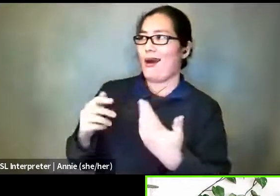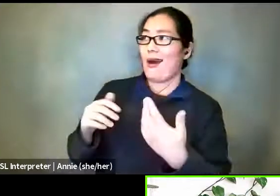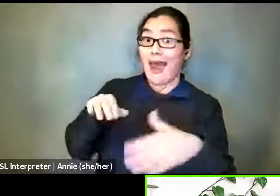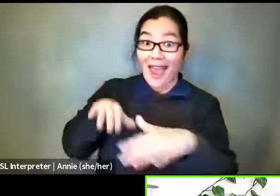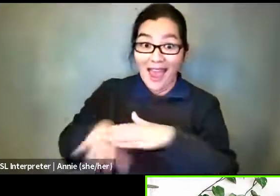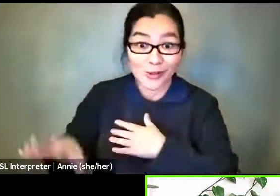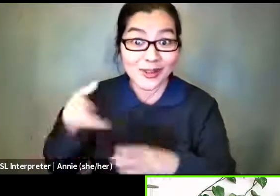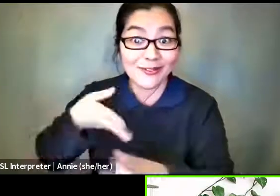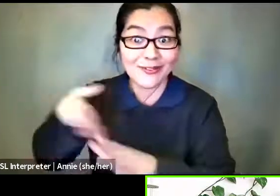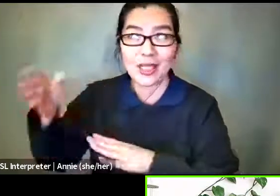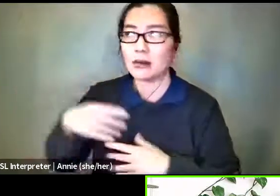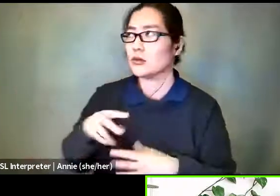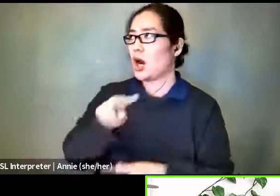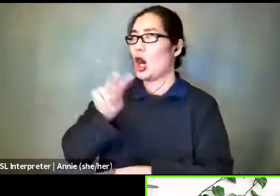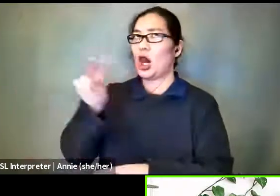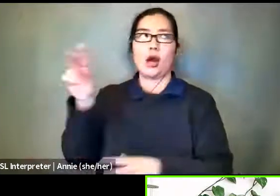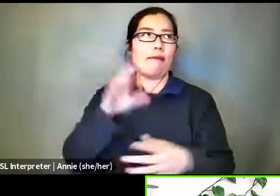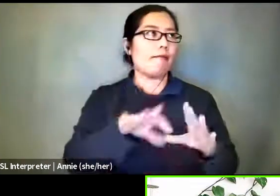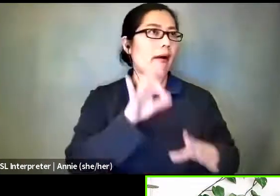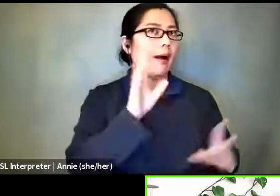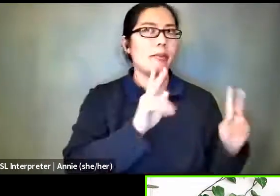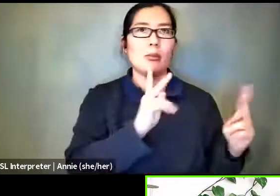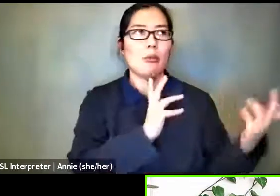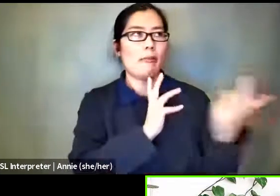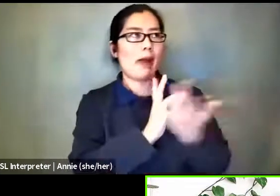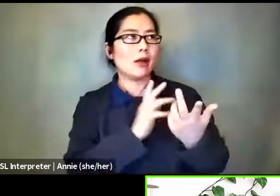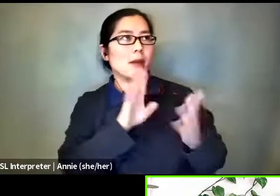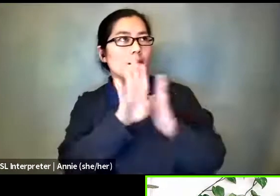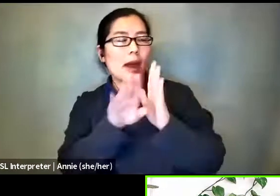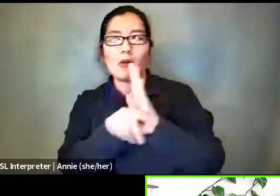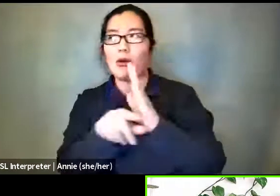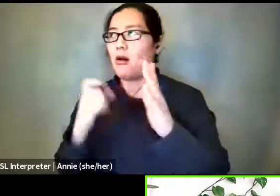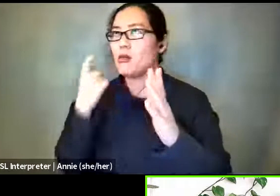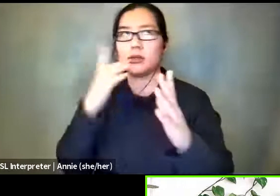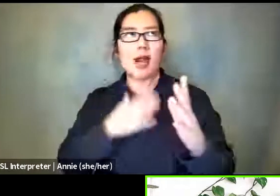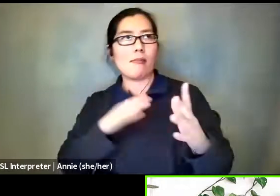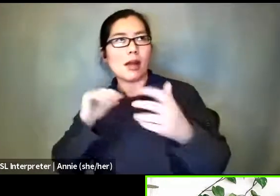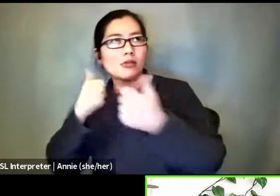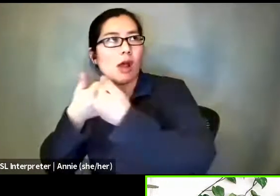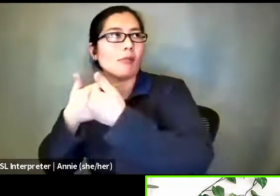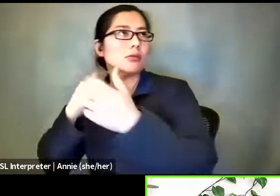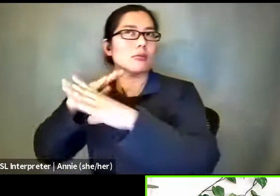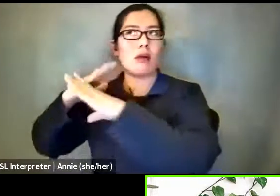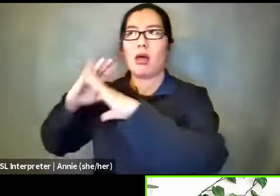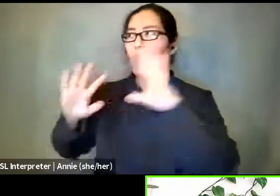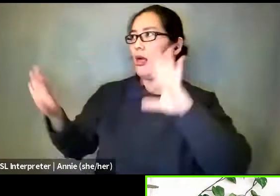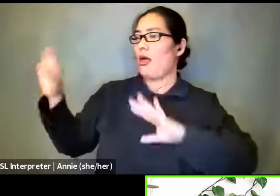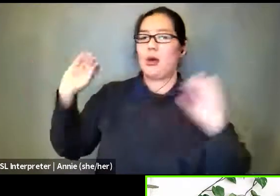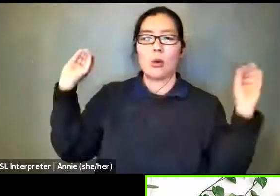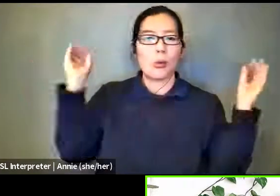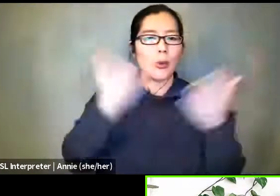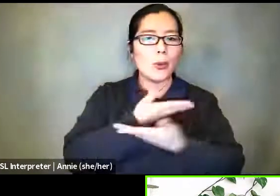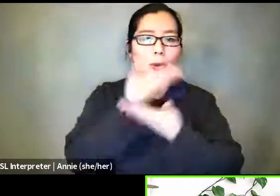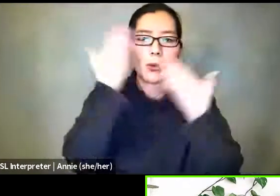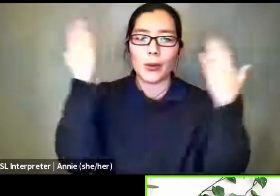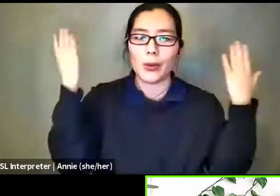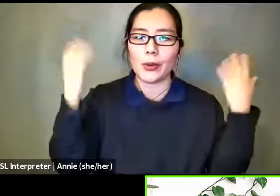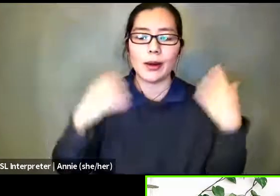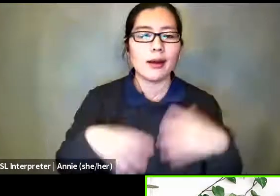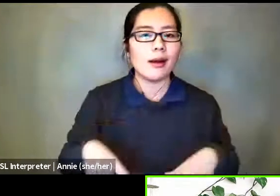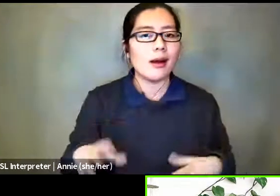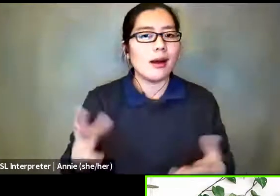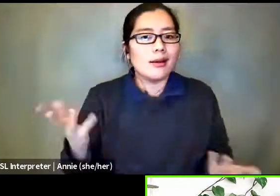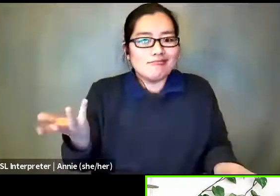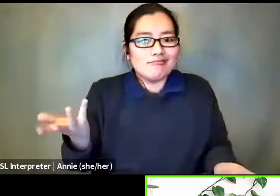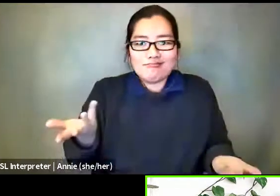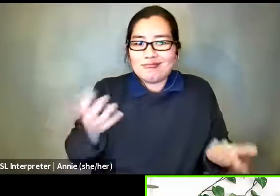them or even come from their backgrounds in order to understand the challenges that they face. There's virtually no data about